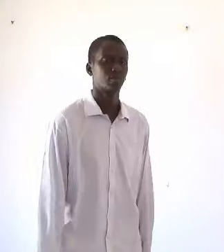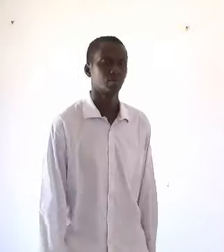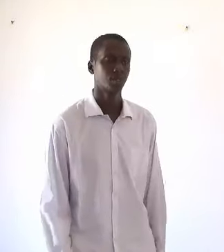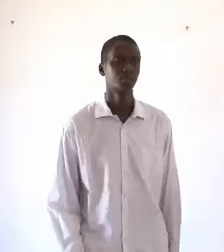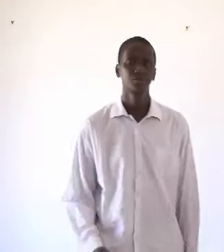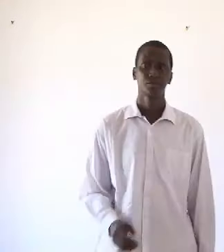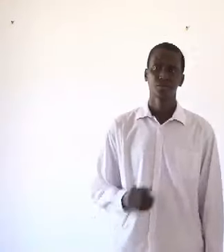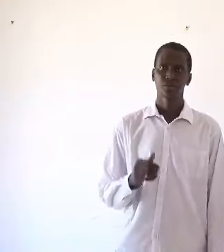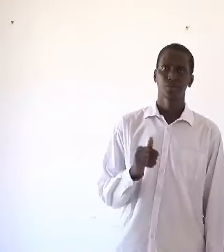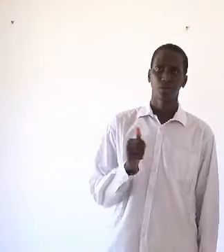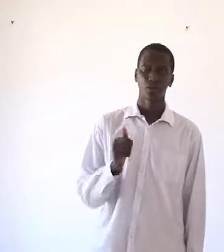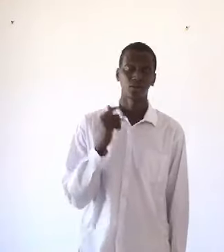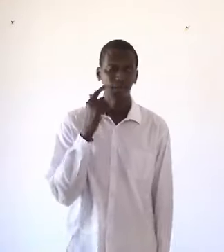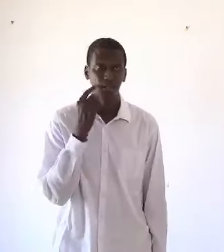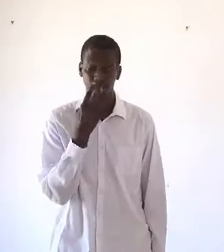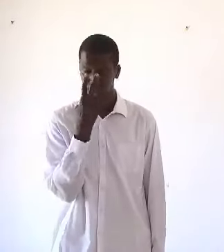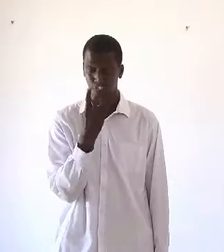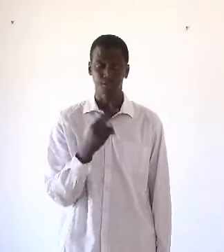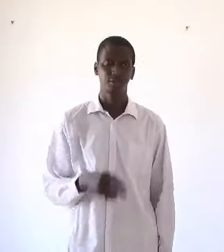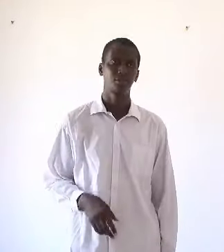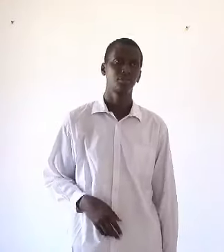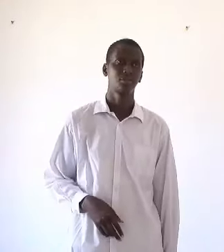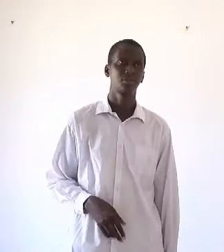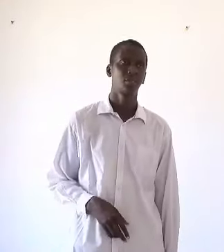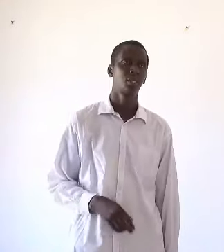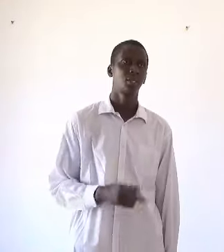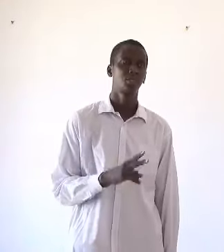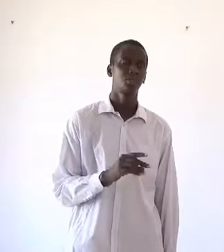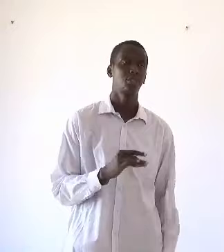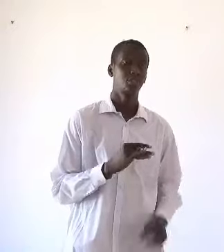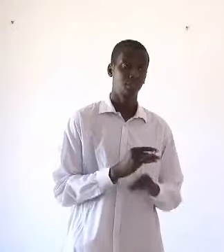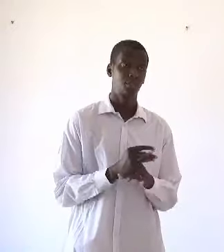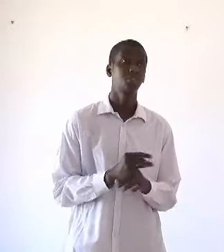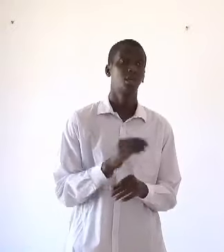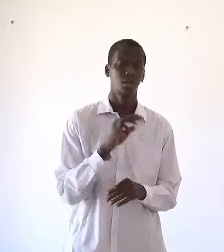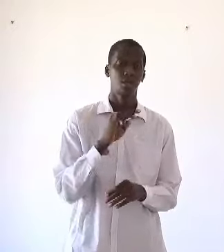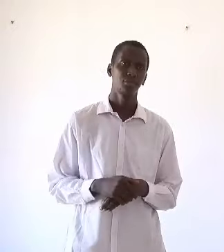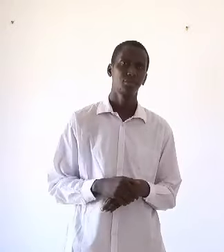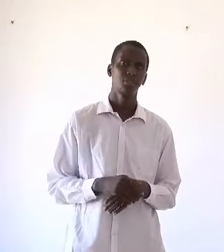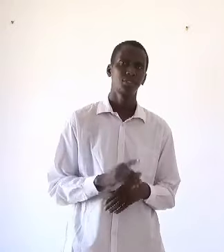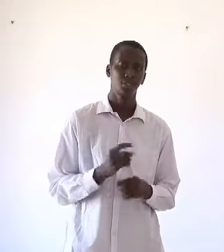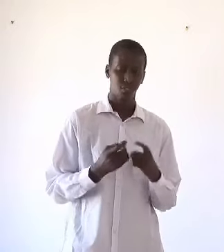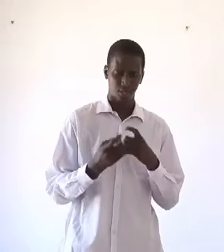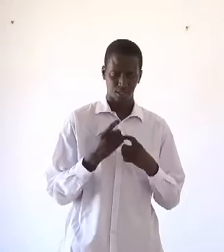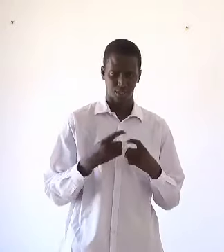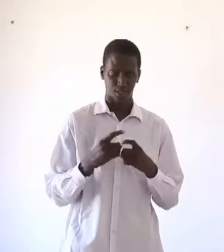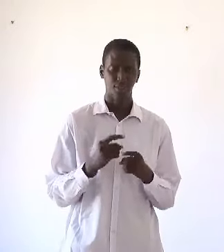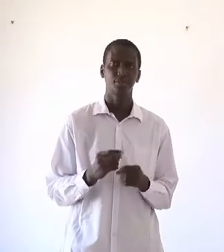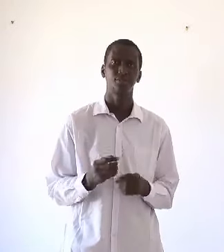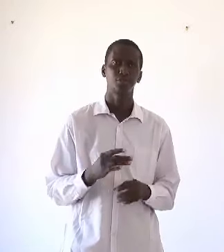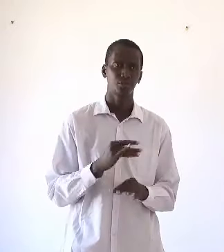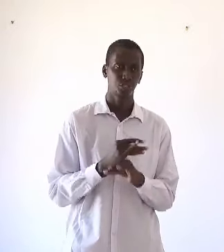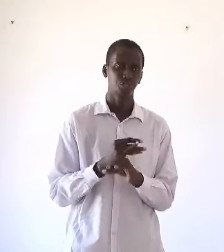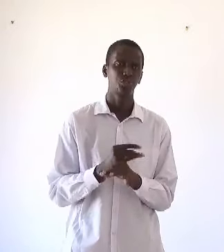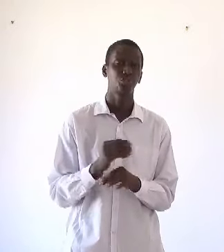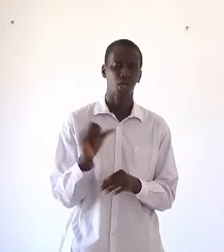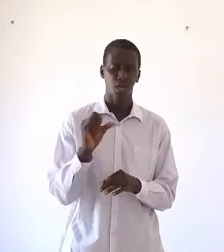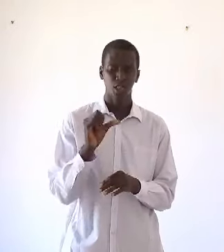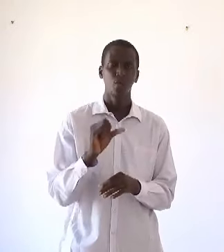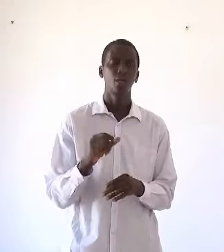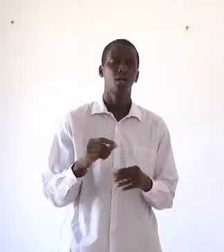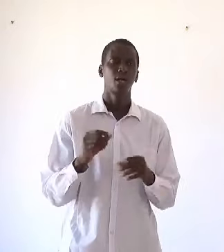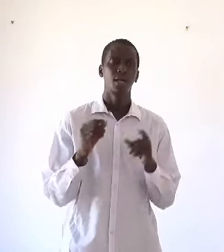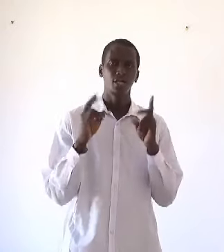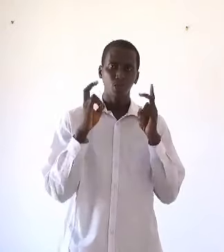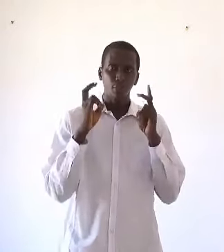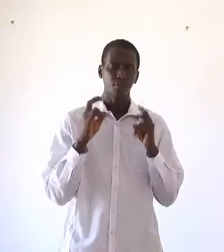Good day, viewers and listeners. My name is Samuel Emende. I'm here again with another lesson on the nervous